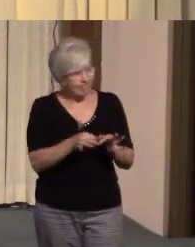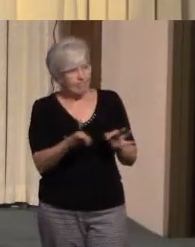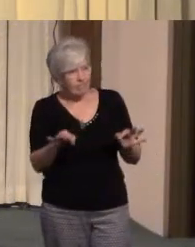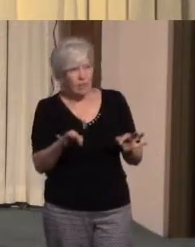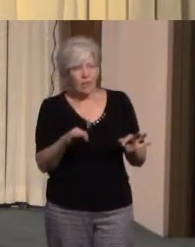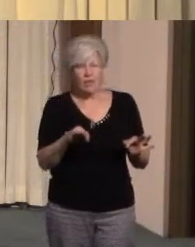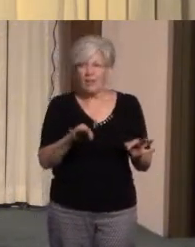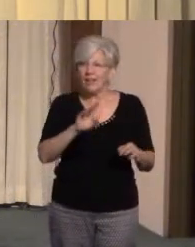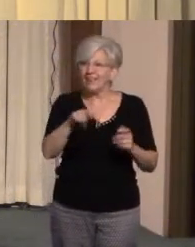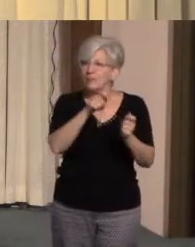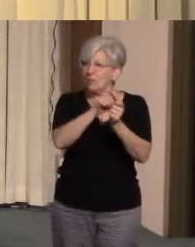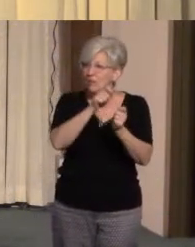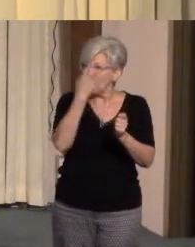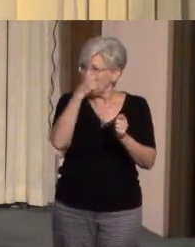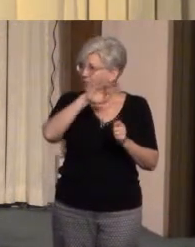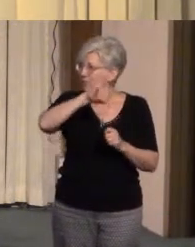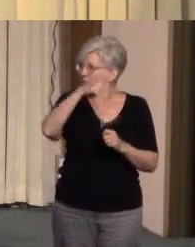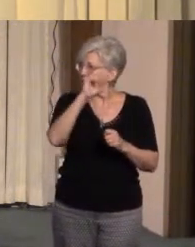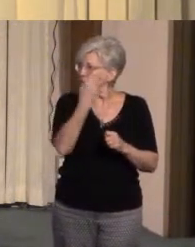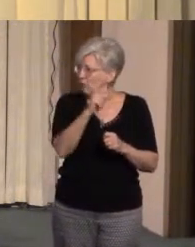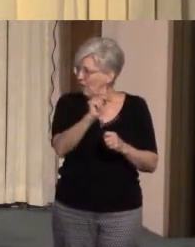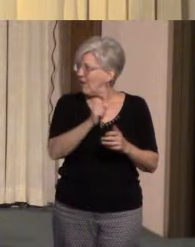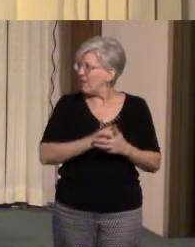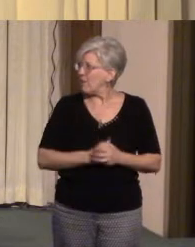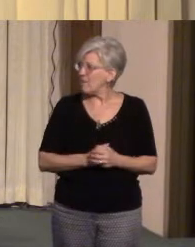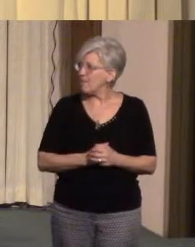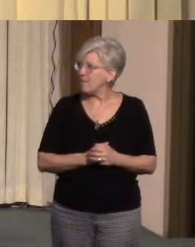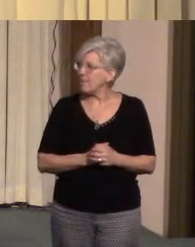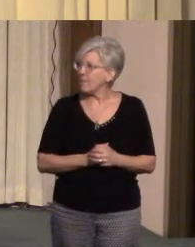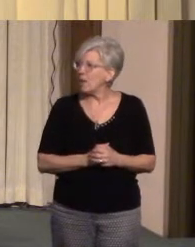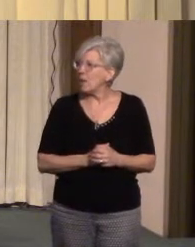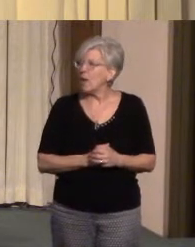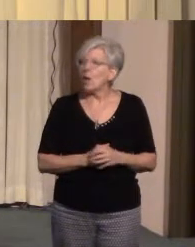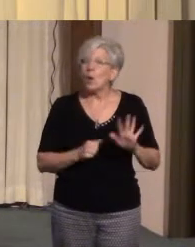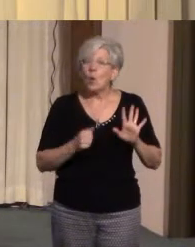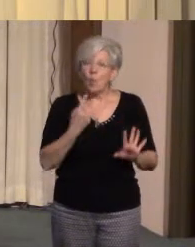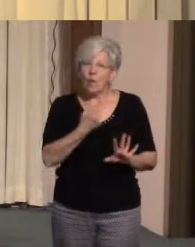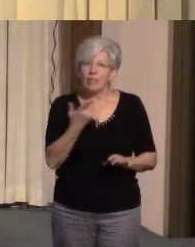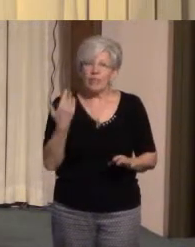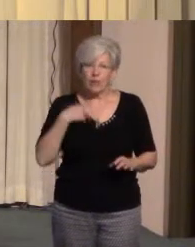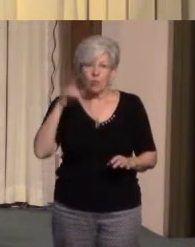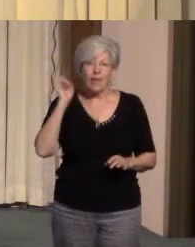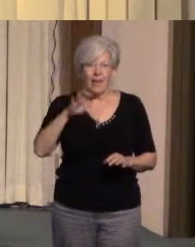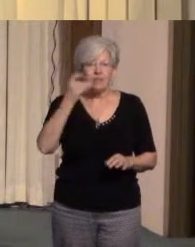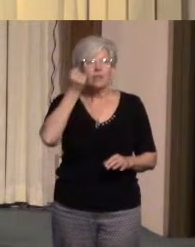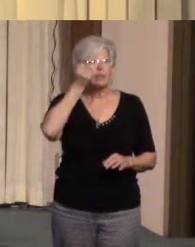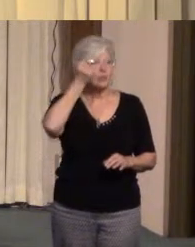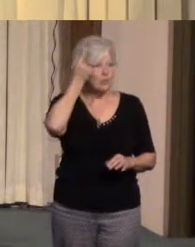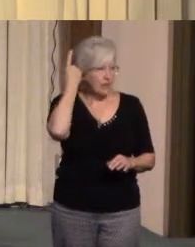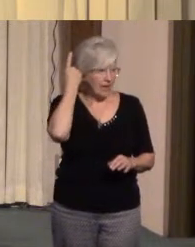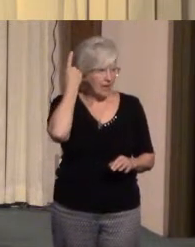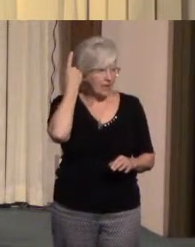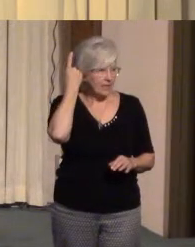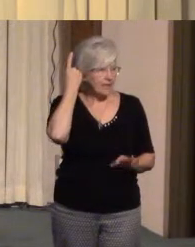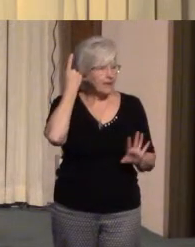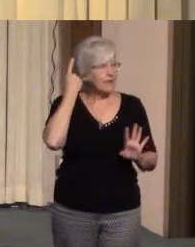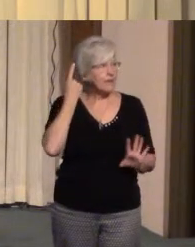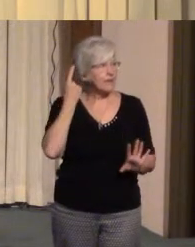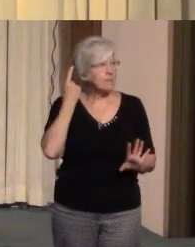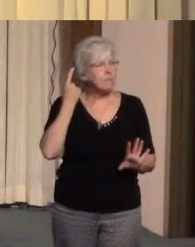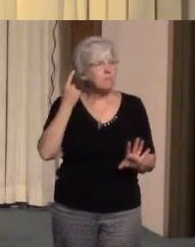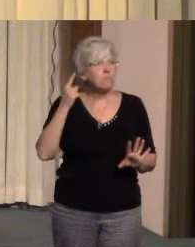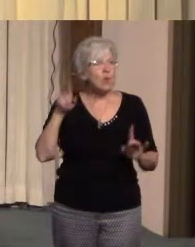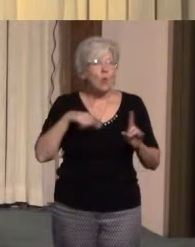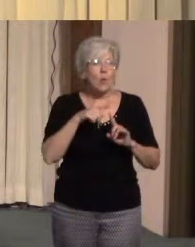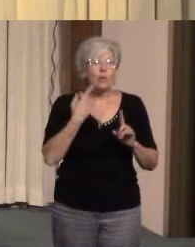Gospel of John, which has issues. one thing we have to understand is